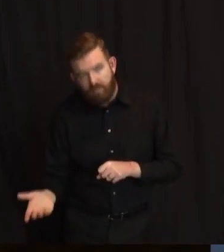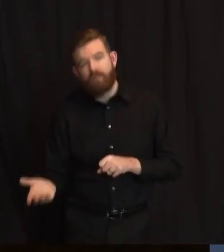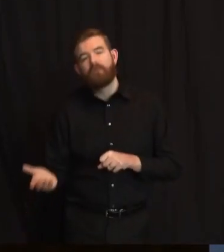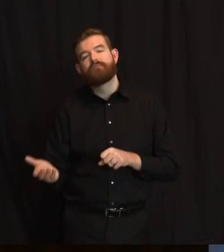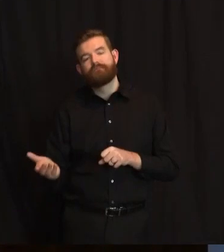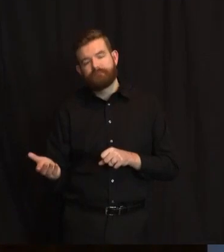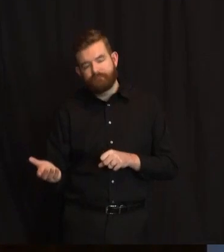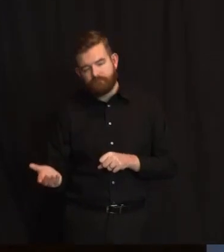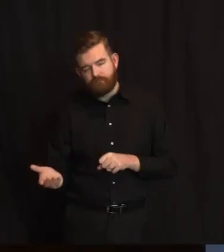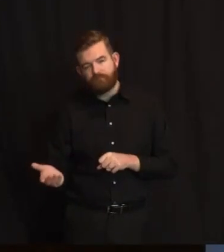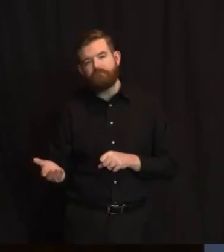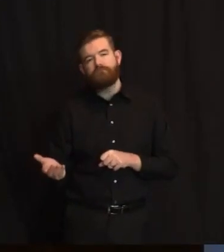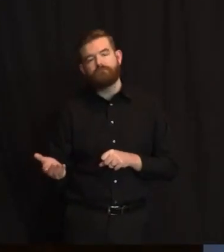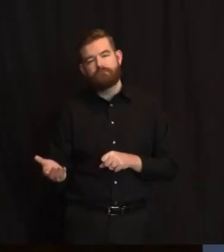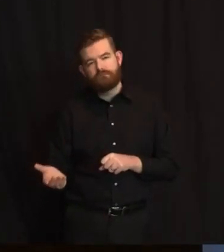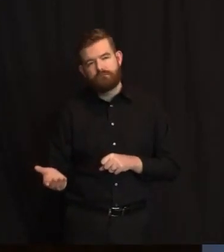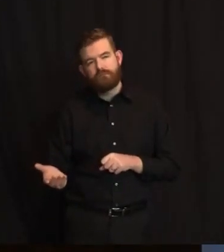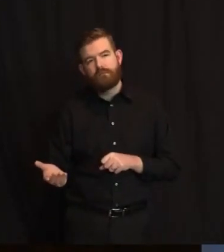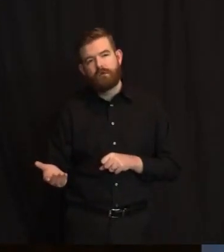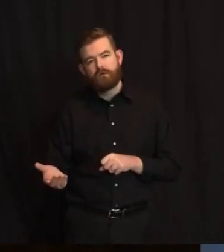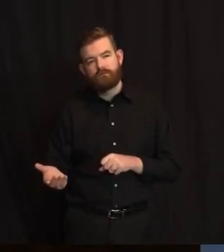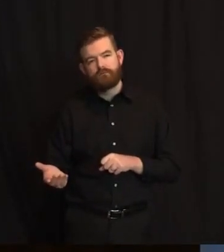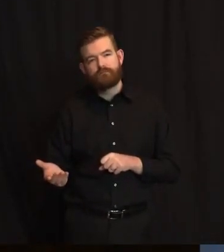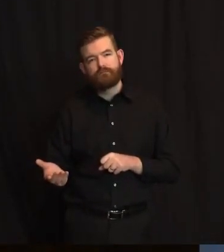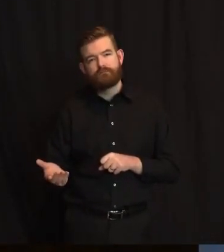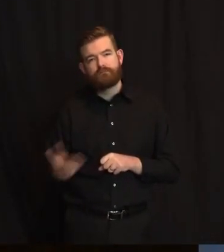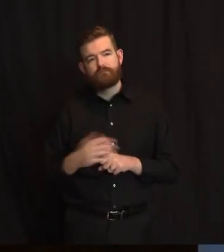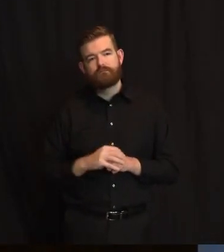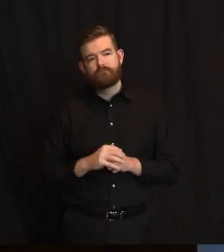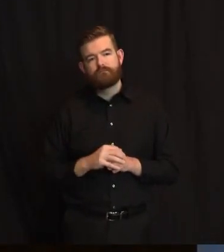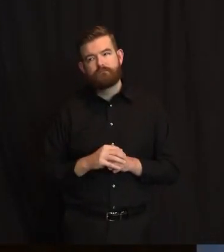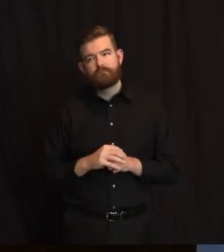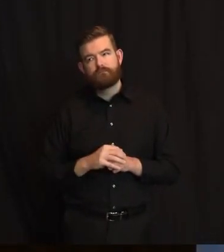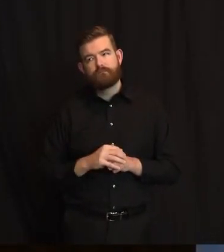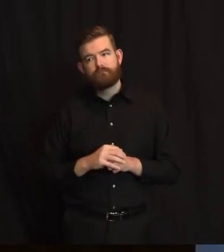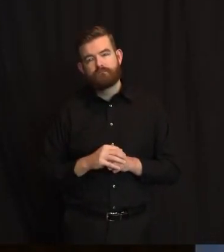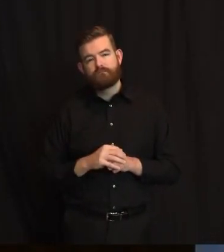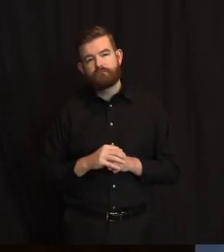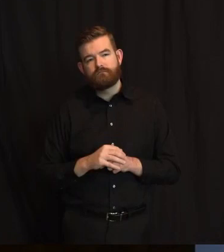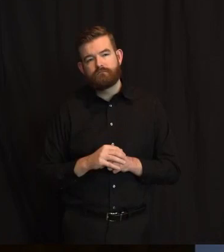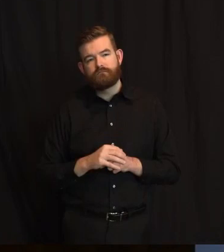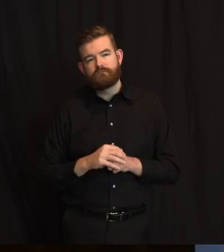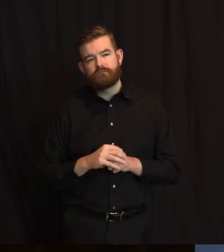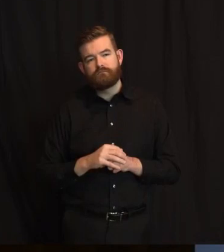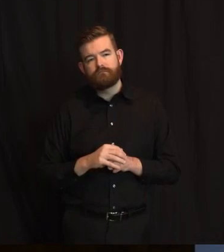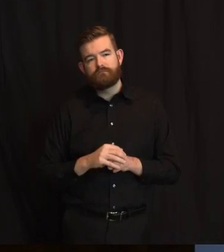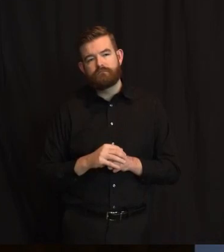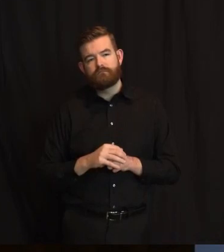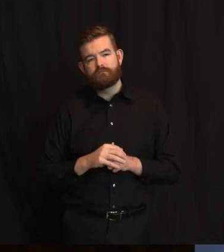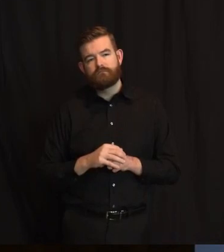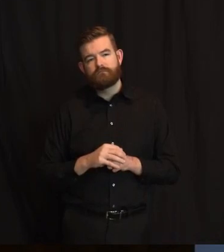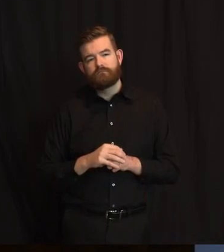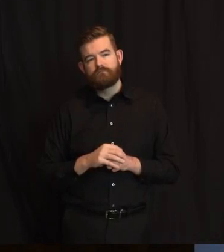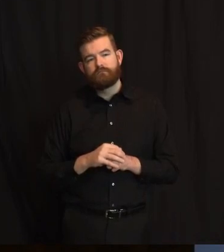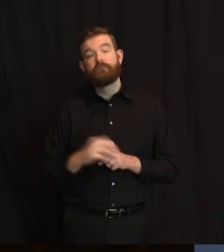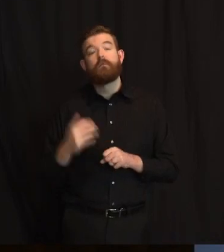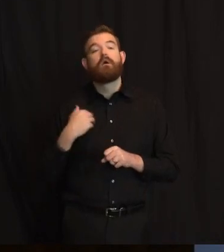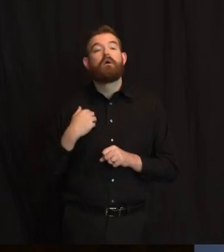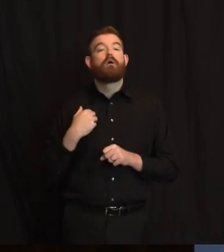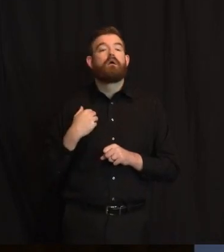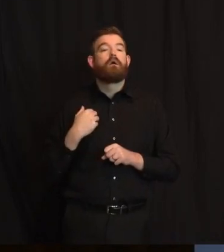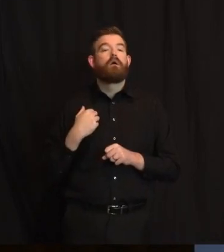get more and more information, obviously, on people who die than people who don't die. That information comes in somewhat slowly, so we don't